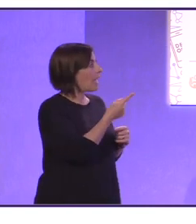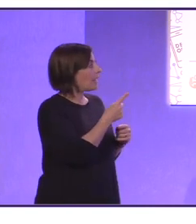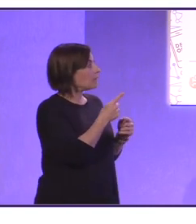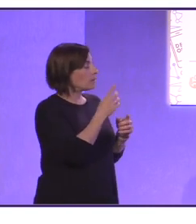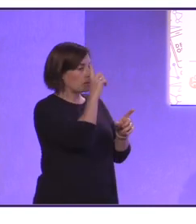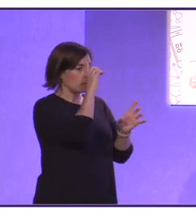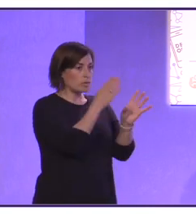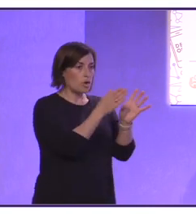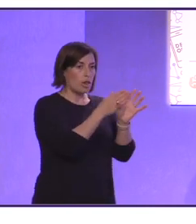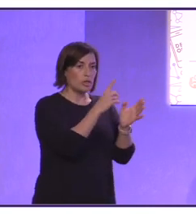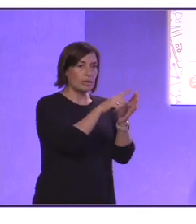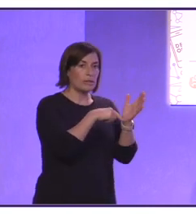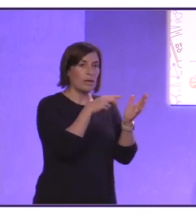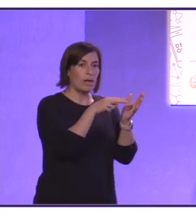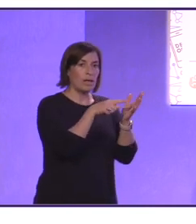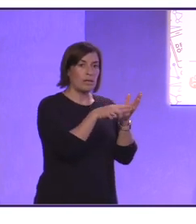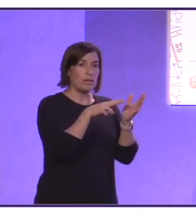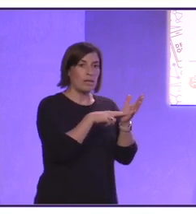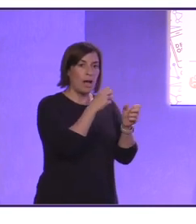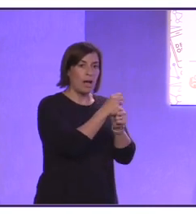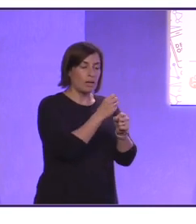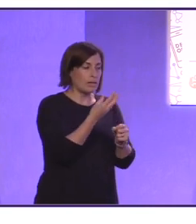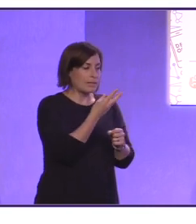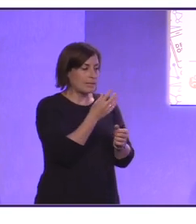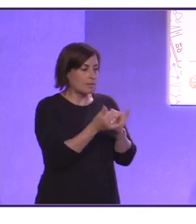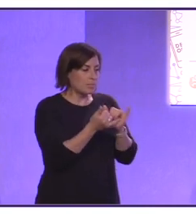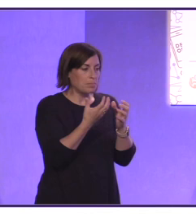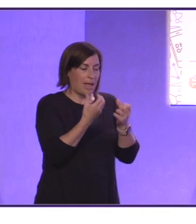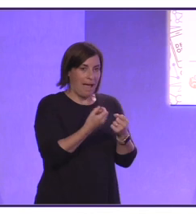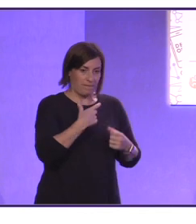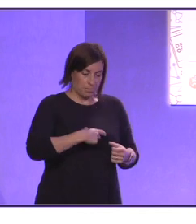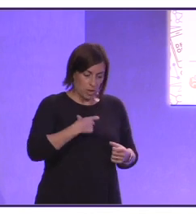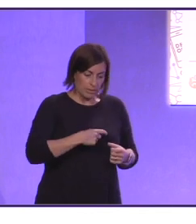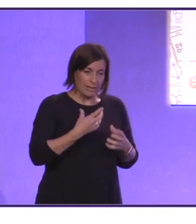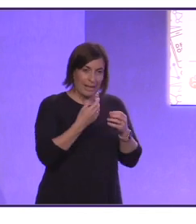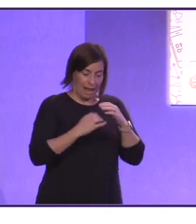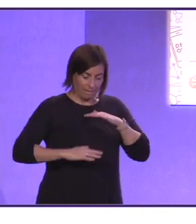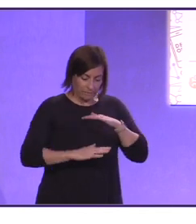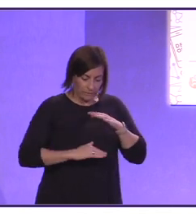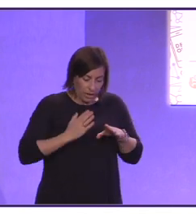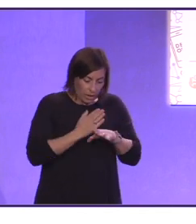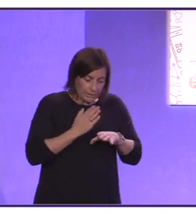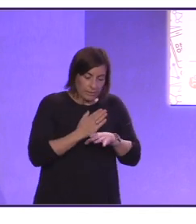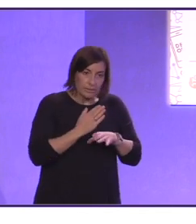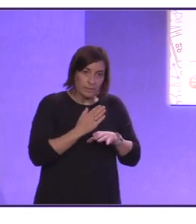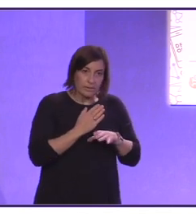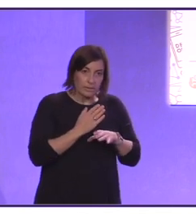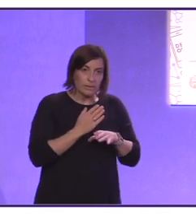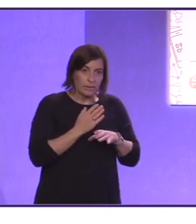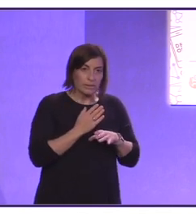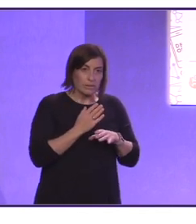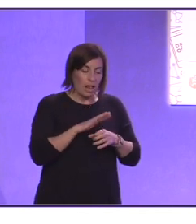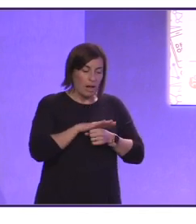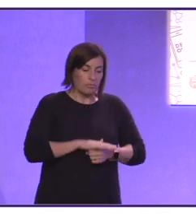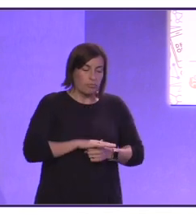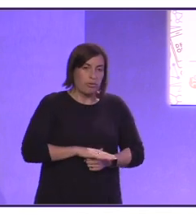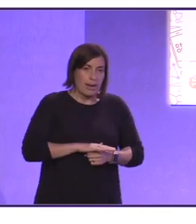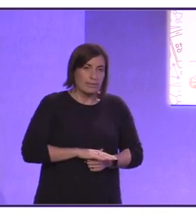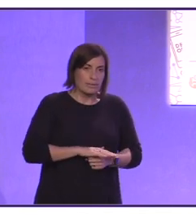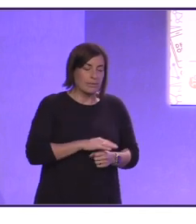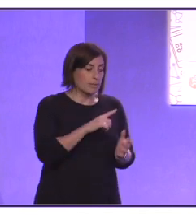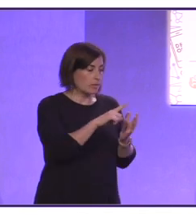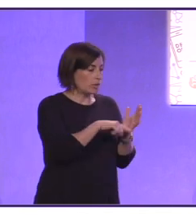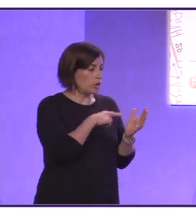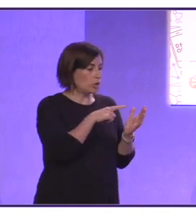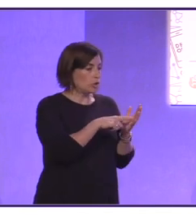the parts of myself that I hide, repress, and deny. And this is something common to all of us. I think Jung was a